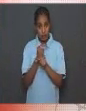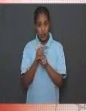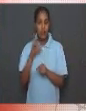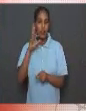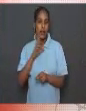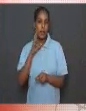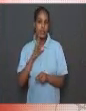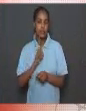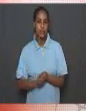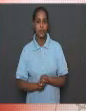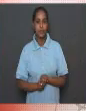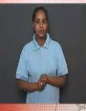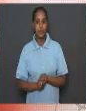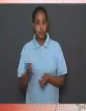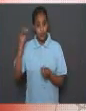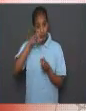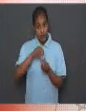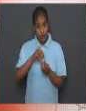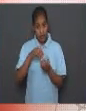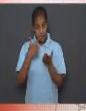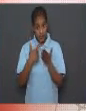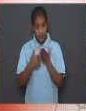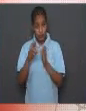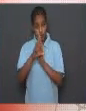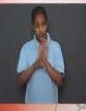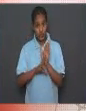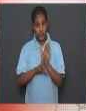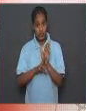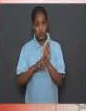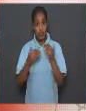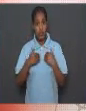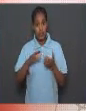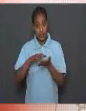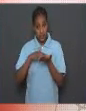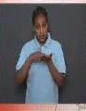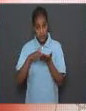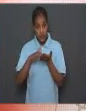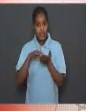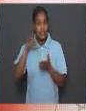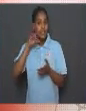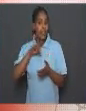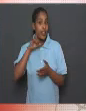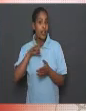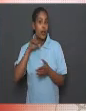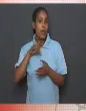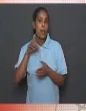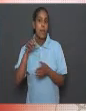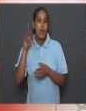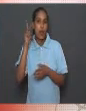rubber. So far, in this unit, we have studied synthetic